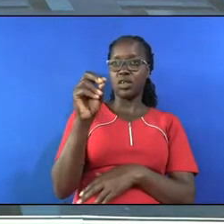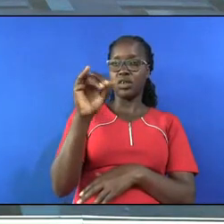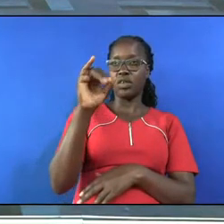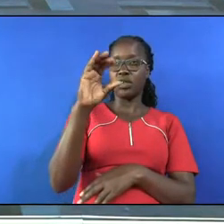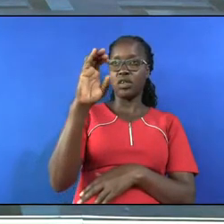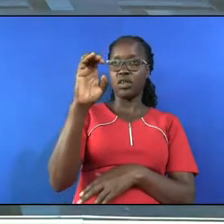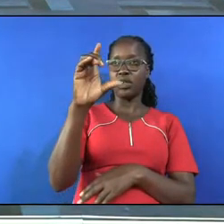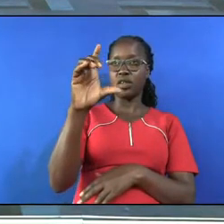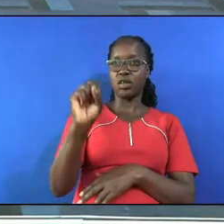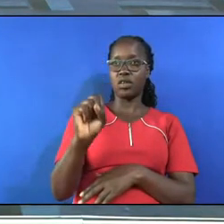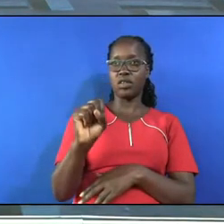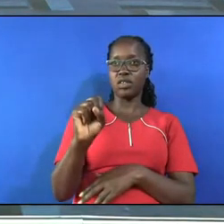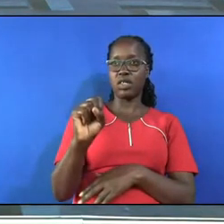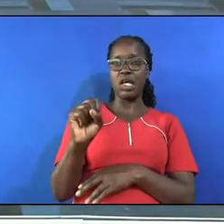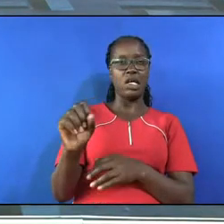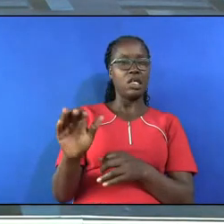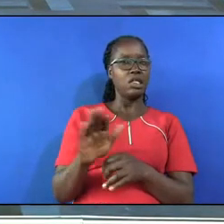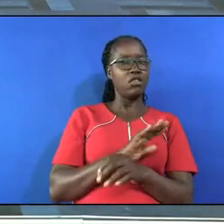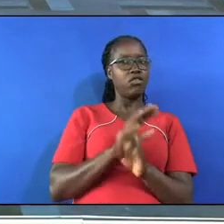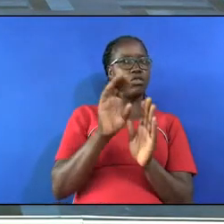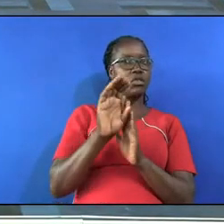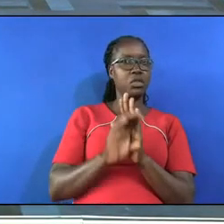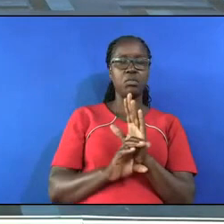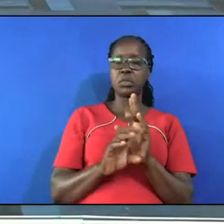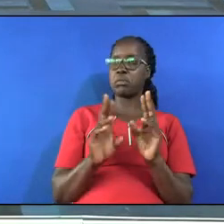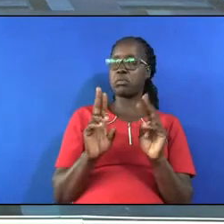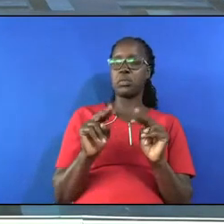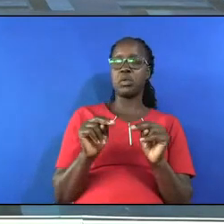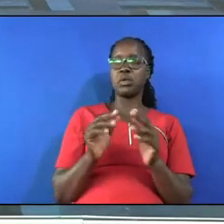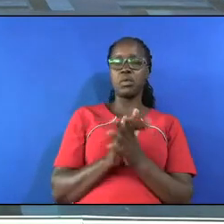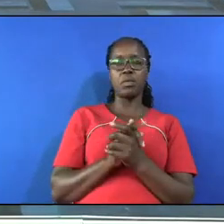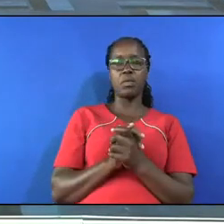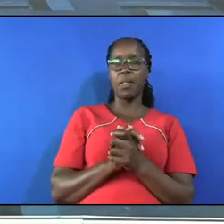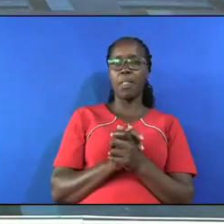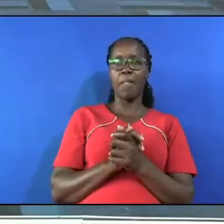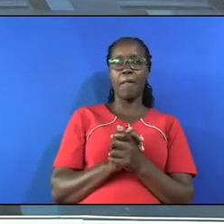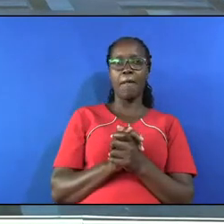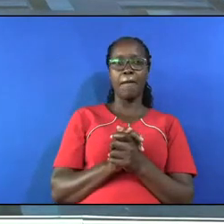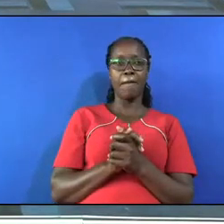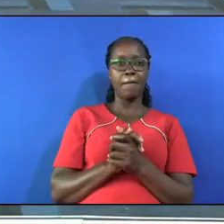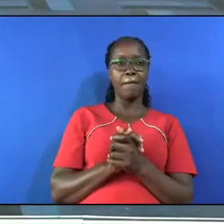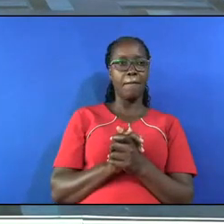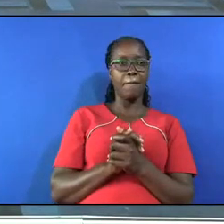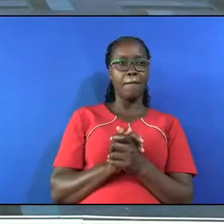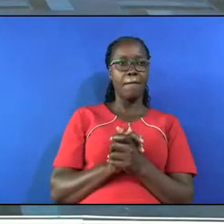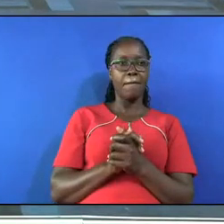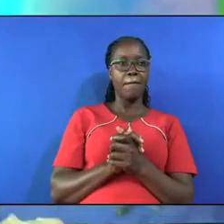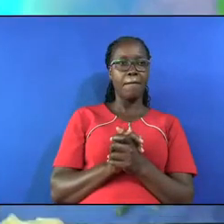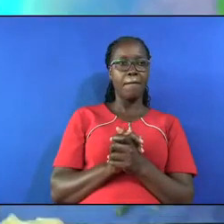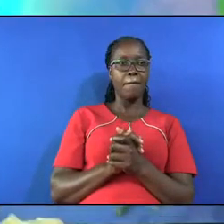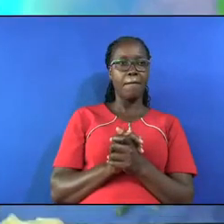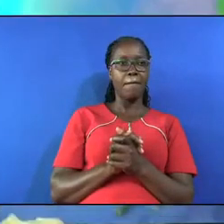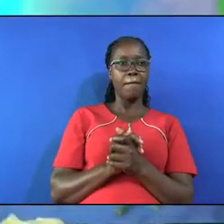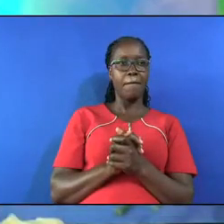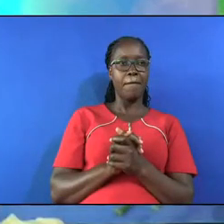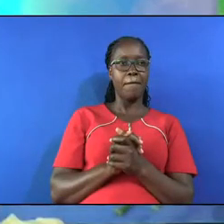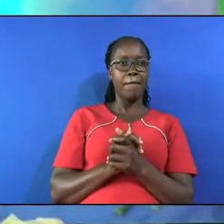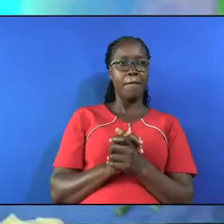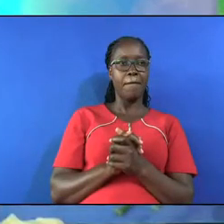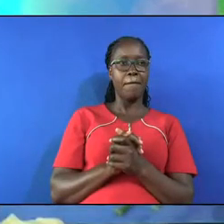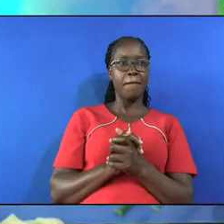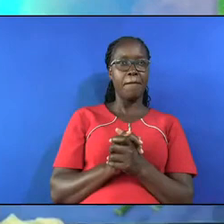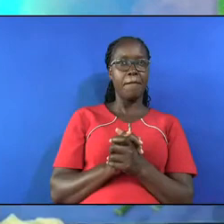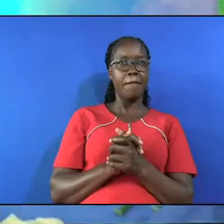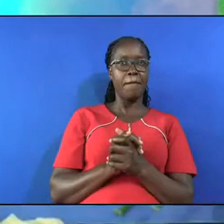go through the whole chapter because of time. And you can start from 2